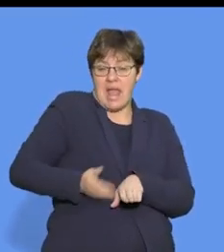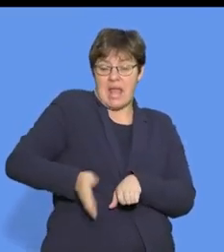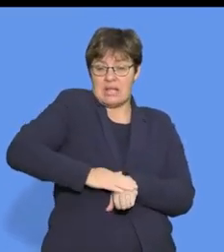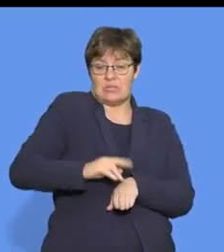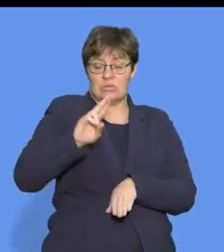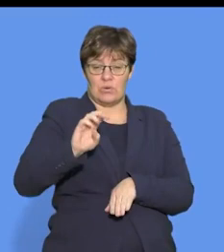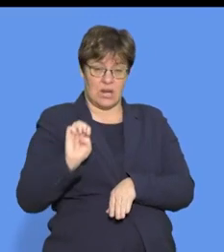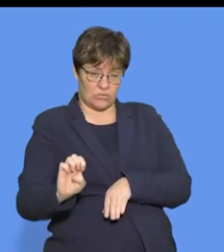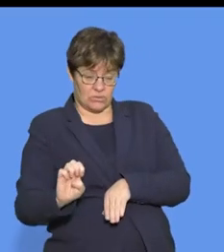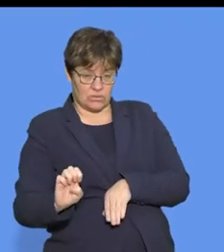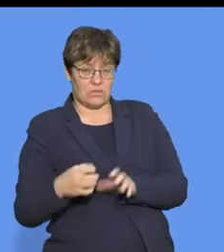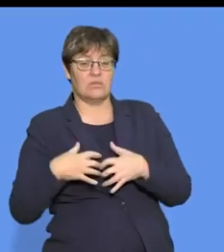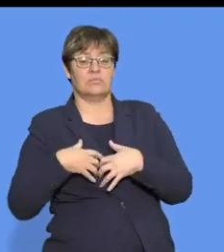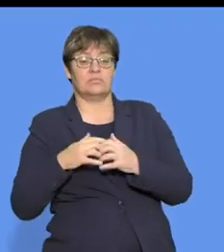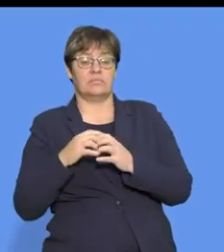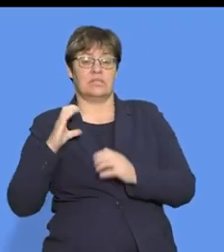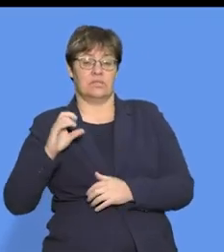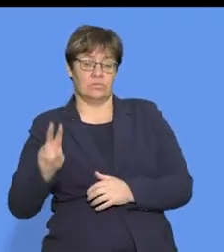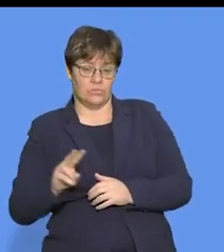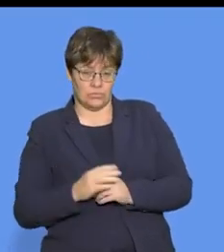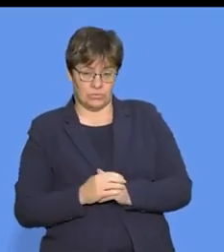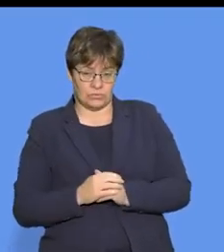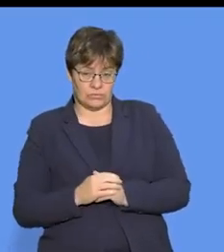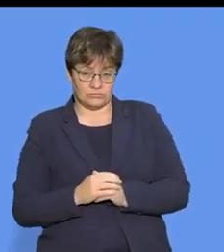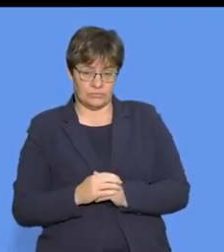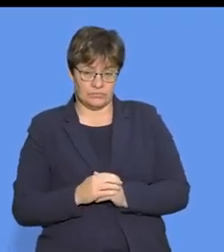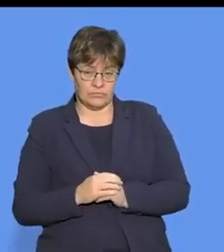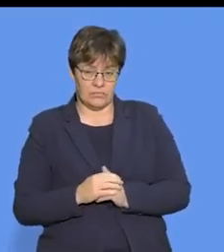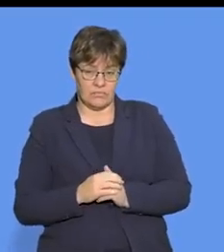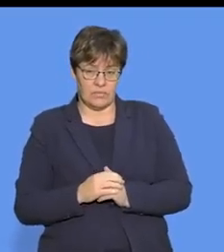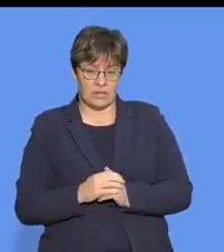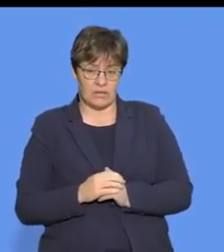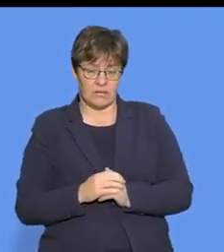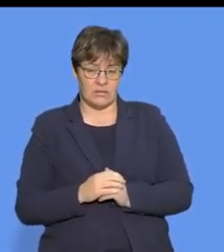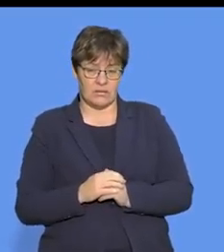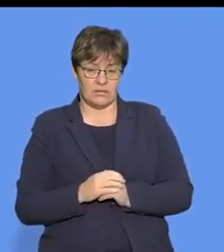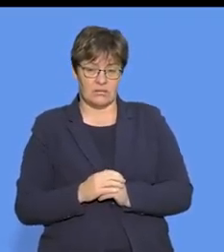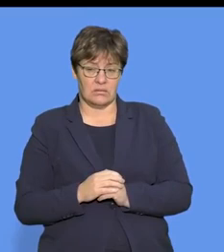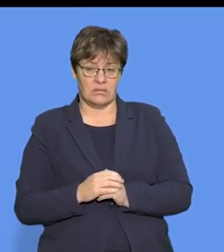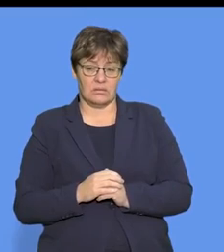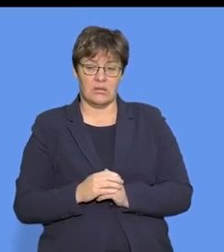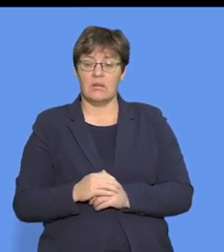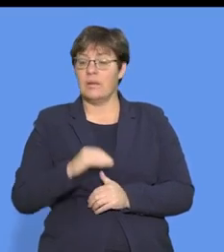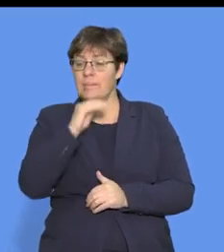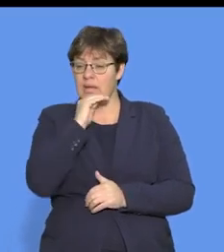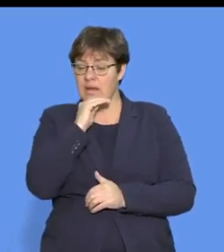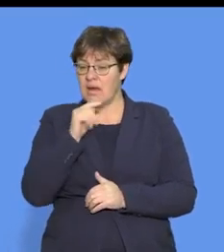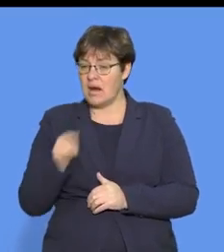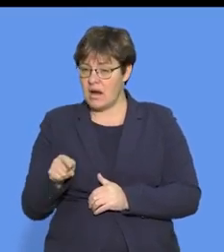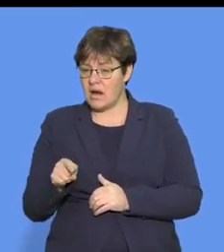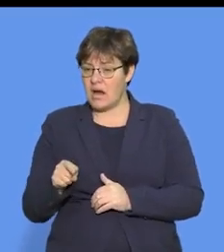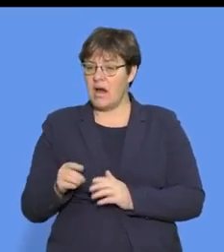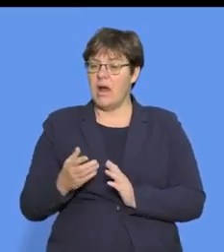gain 2 electrons to form copper. So in this case, we